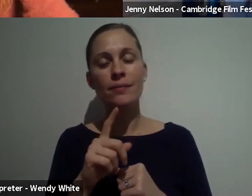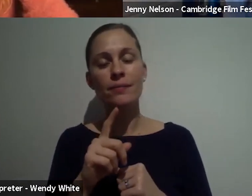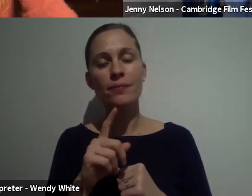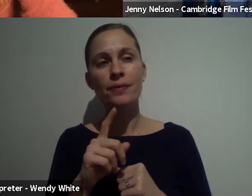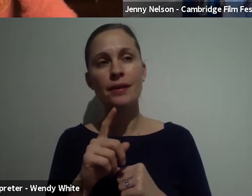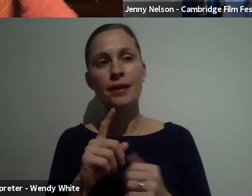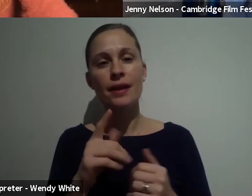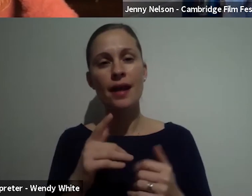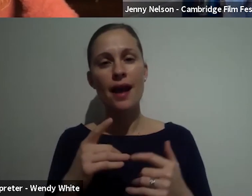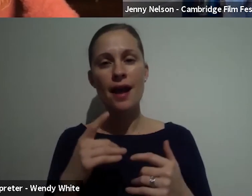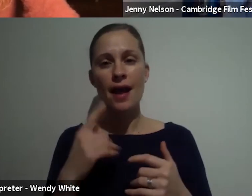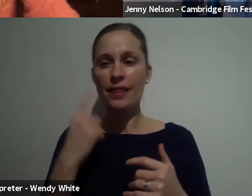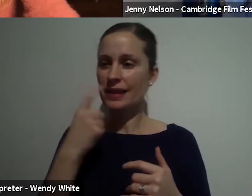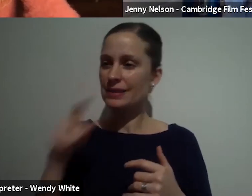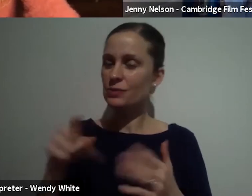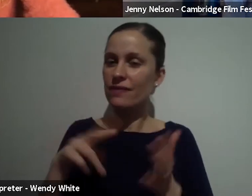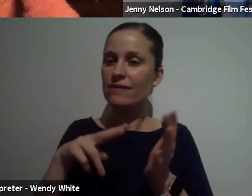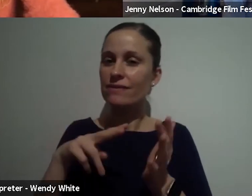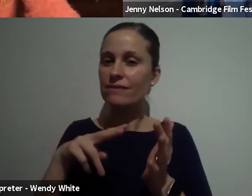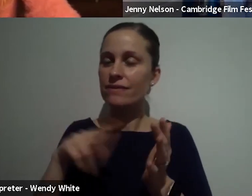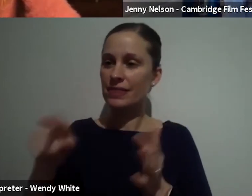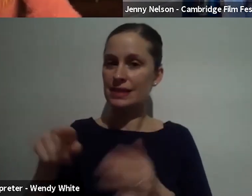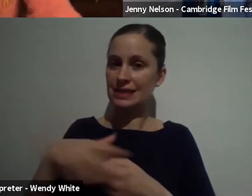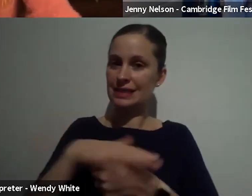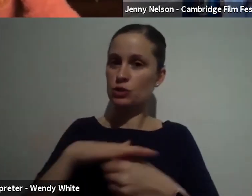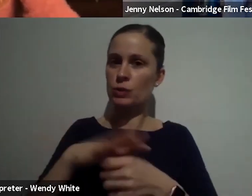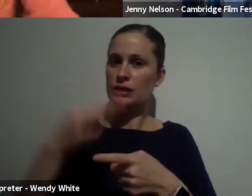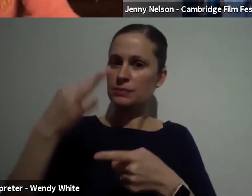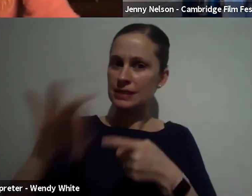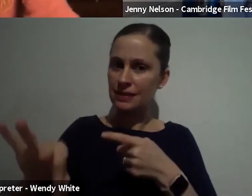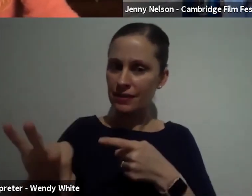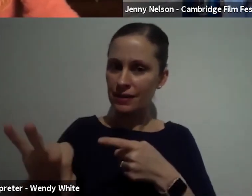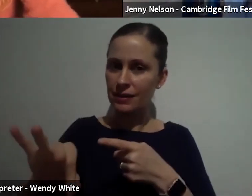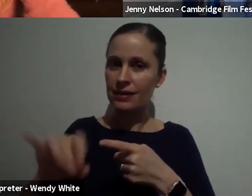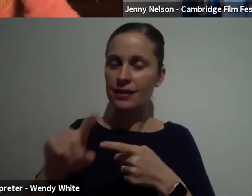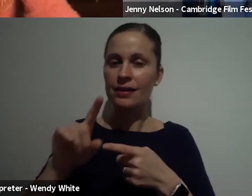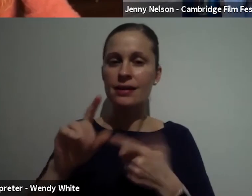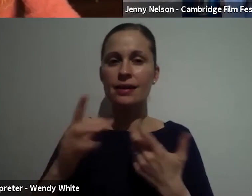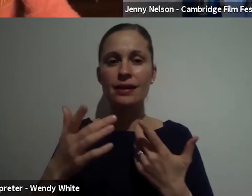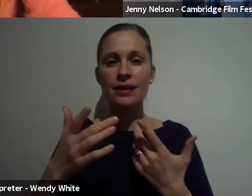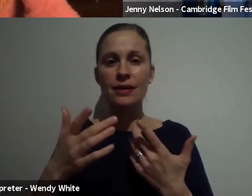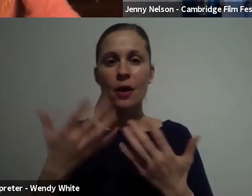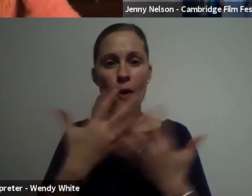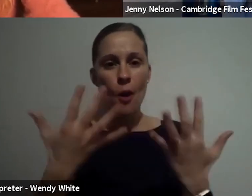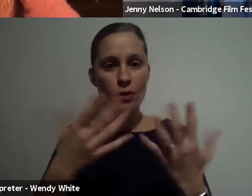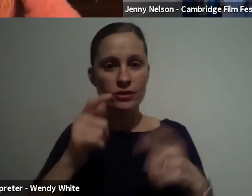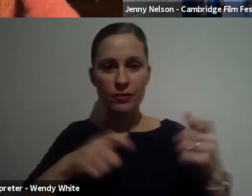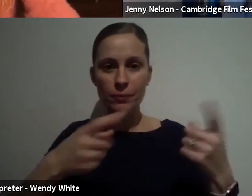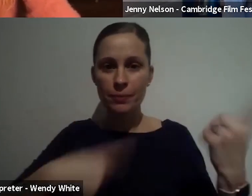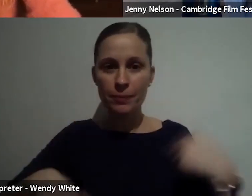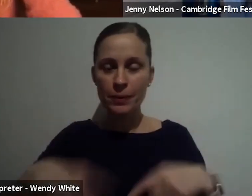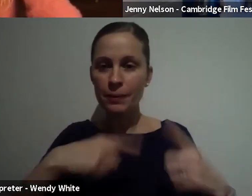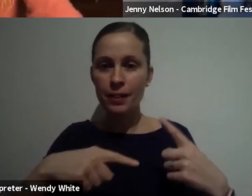very specific situation, no? Like it was many of us studying in these Catholic schools that they were not